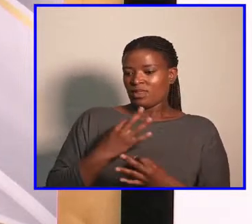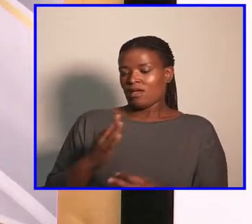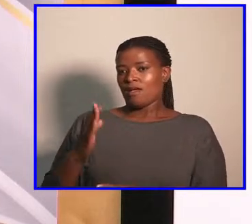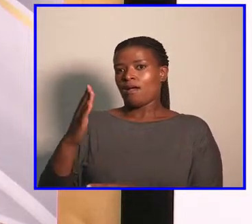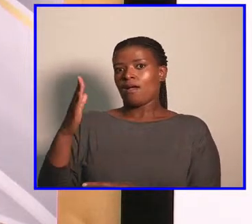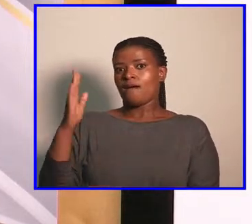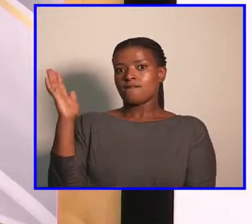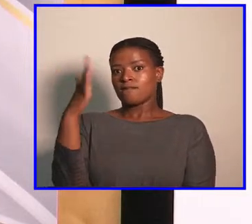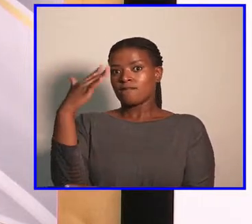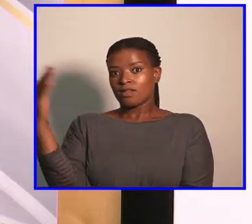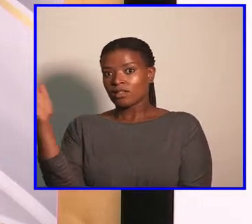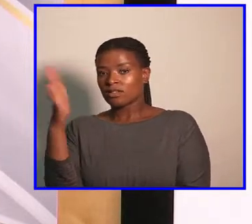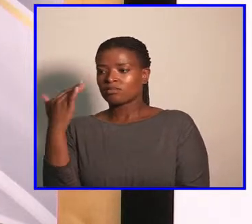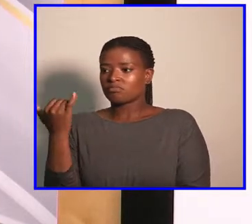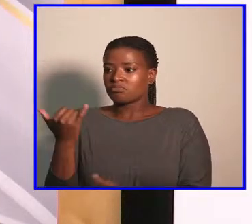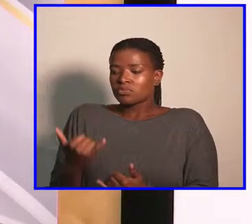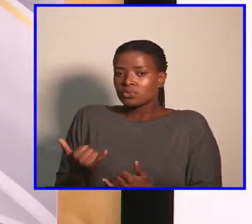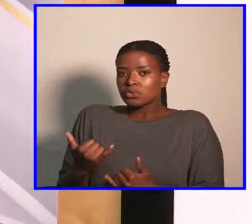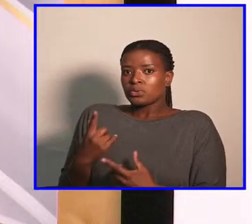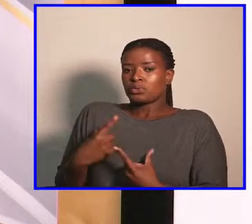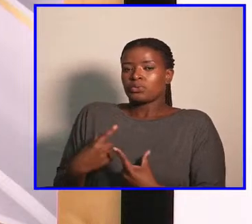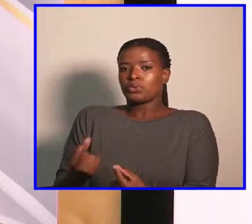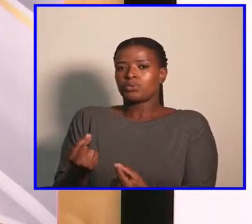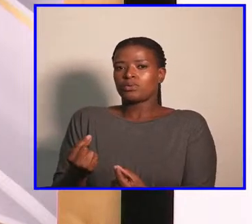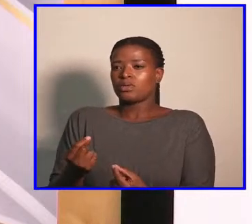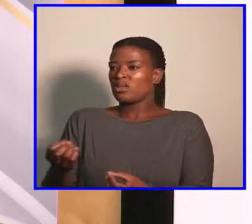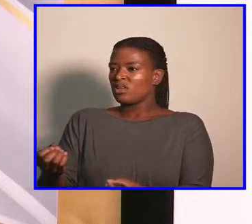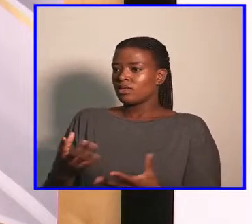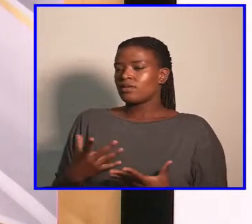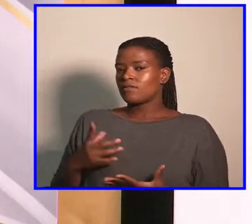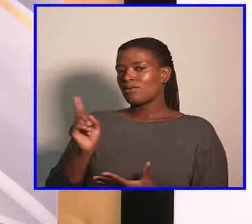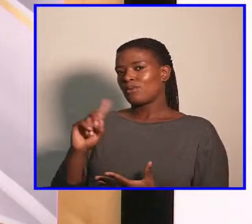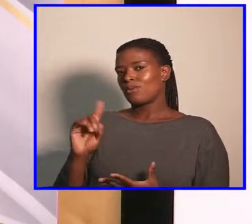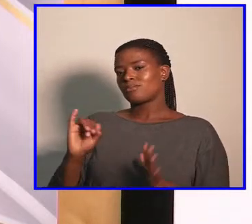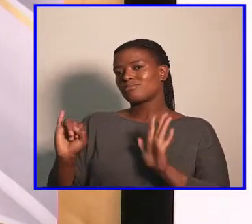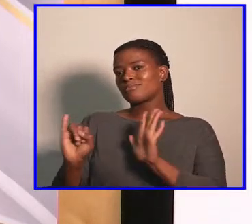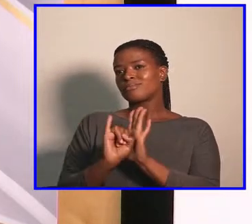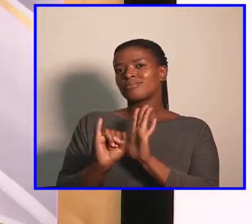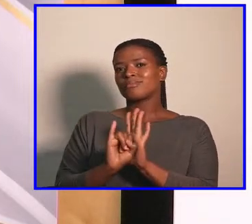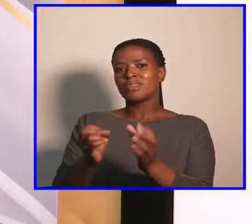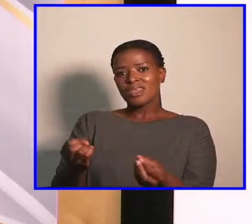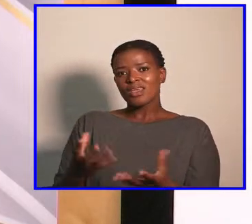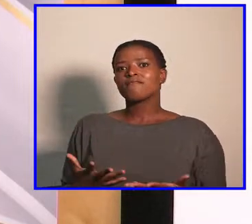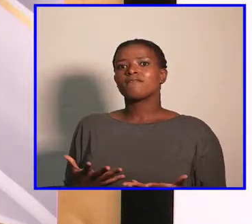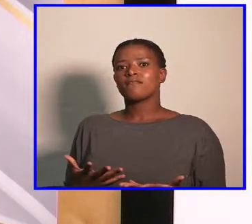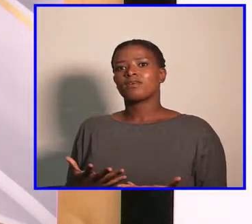flag, as we do today, it gives us a sense of identity.